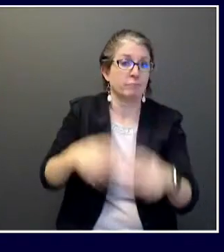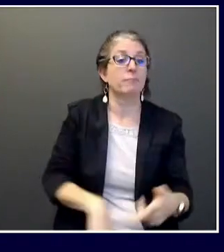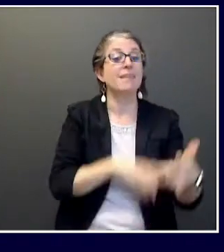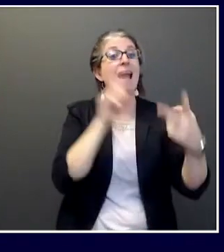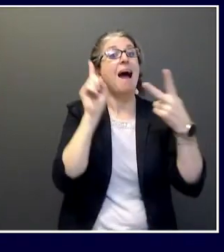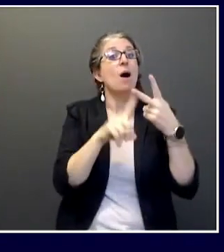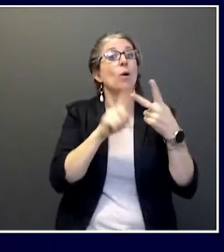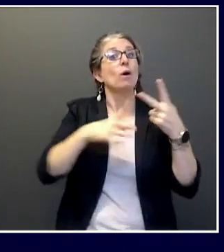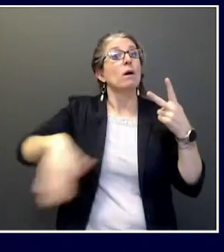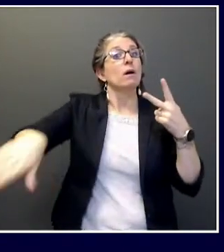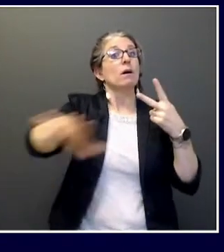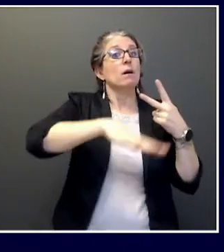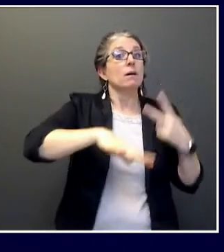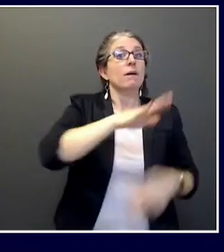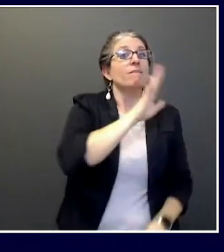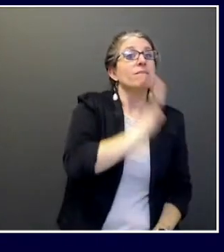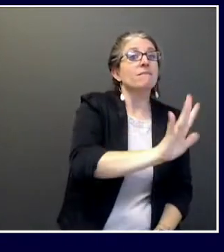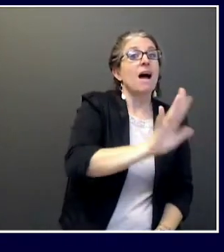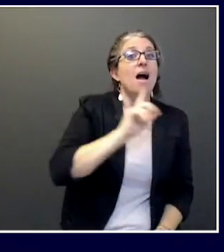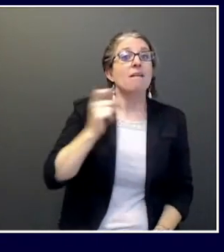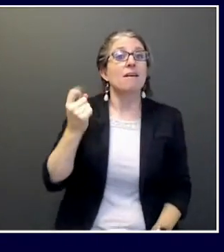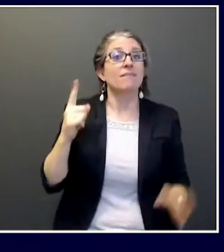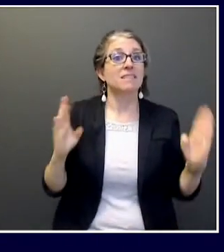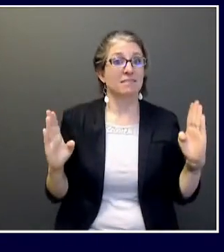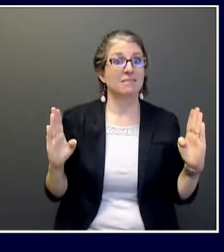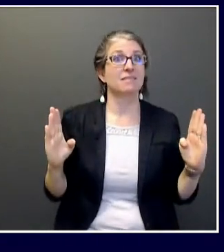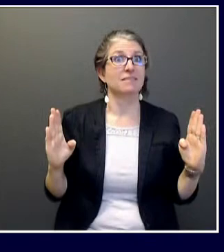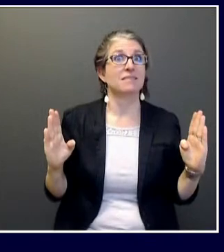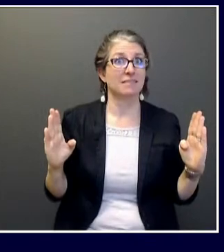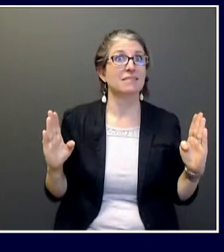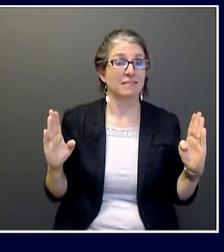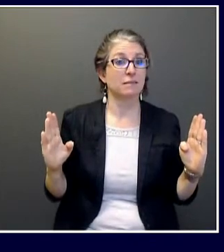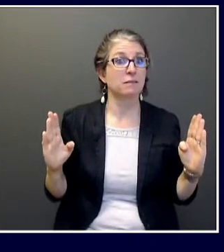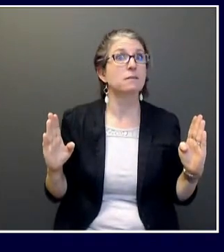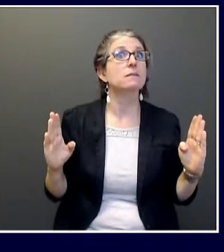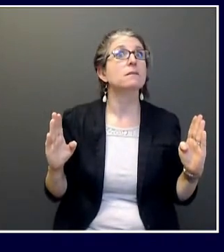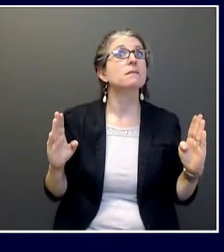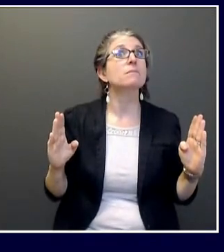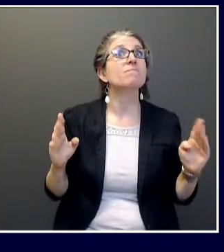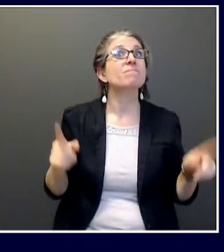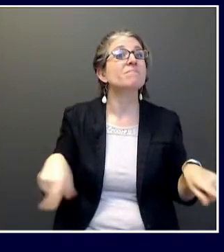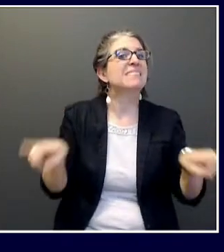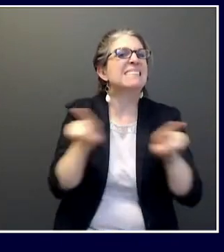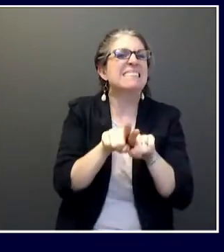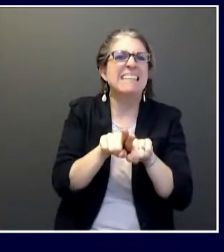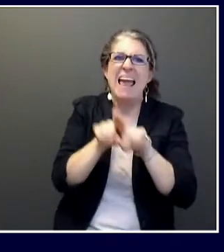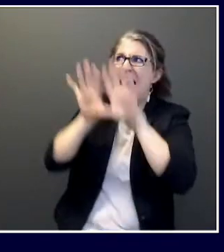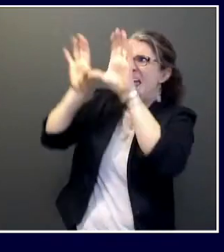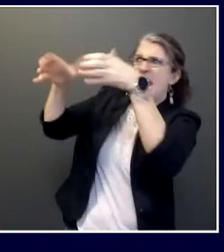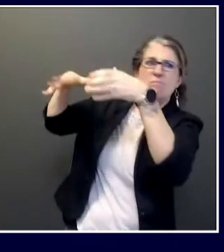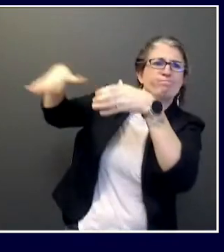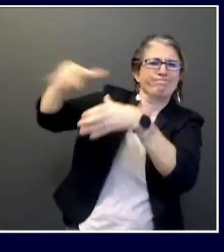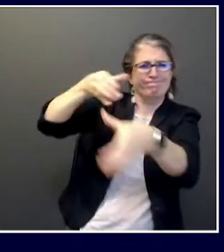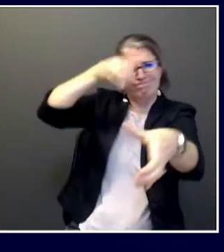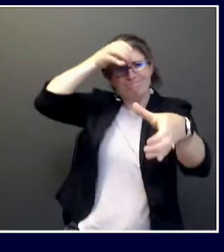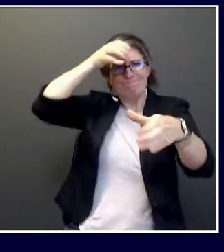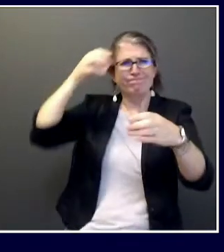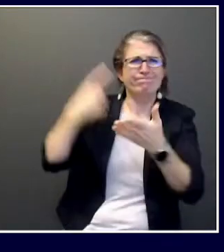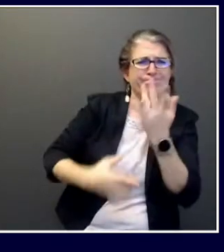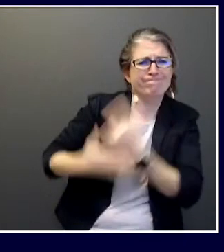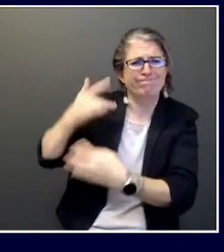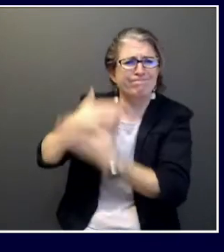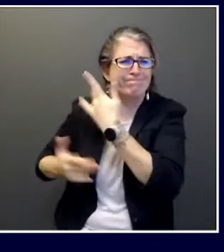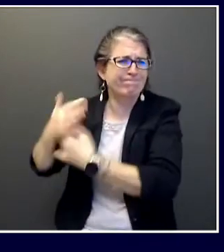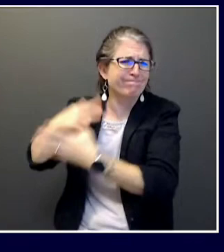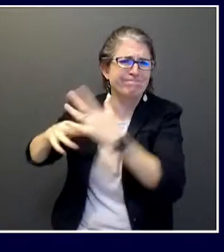Next week, that same advisory committee of the US FDA will be meeting to discuss the data that we have